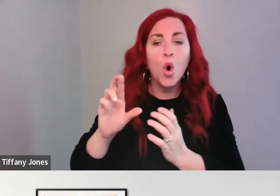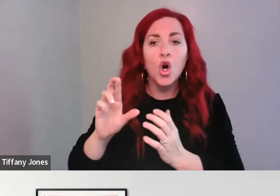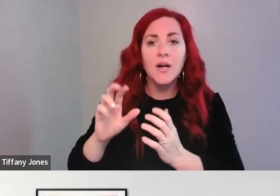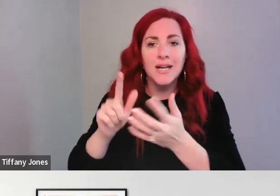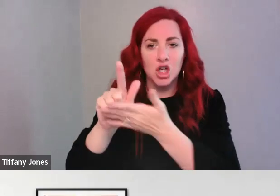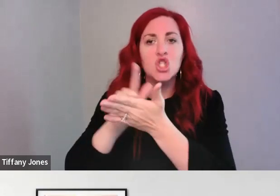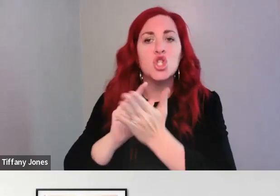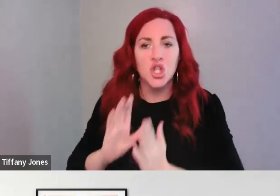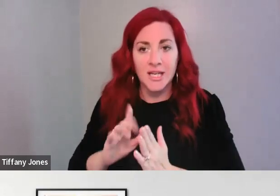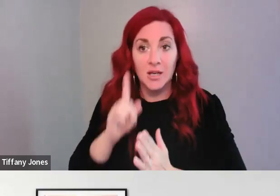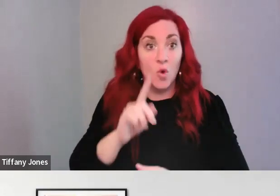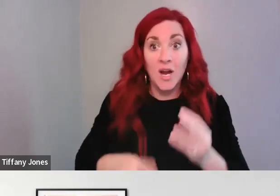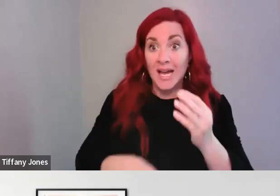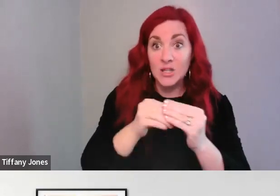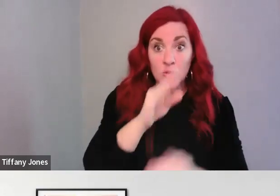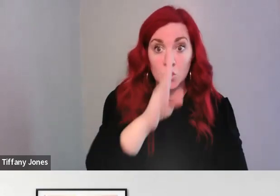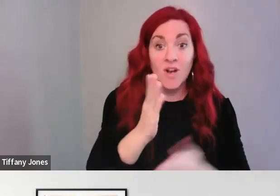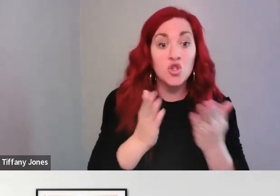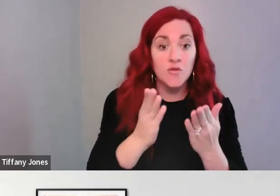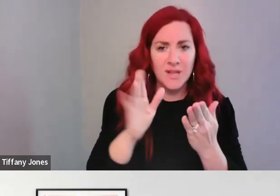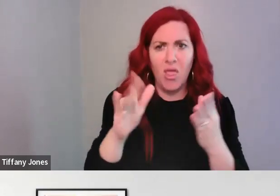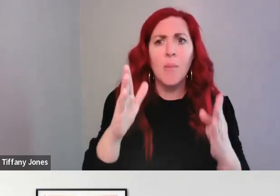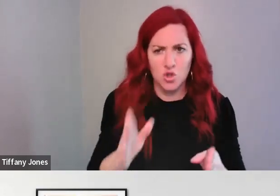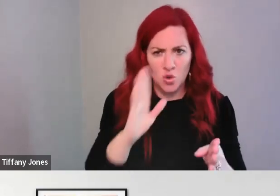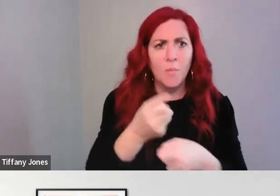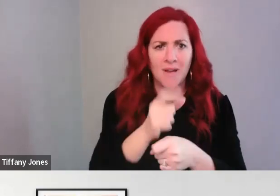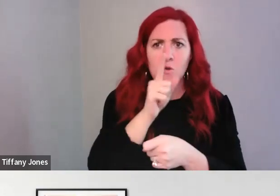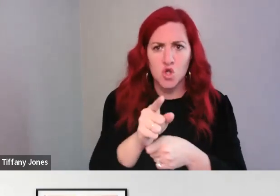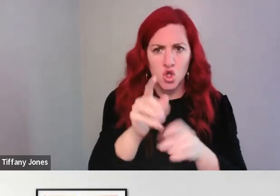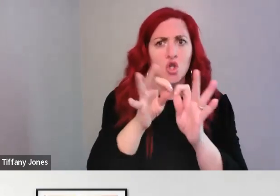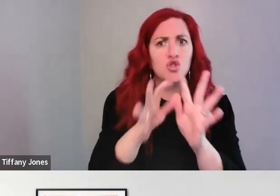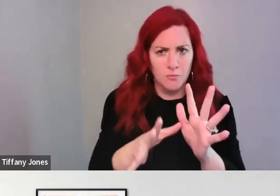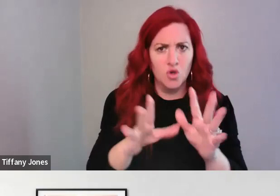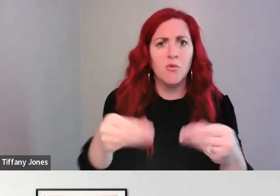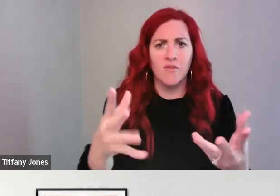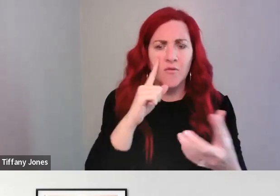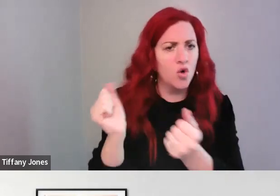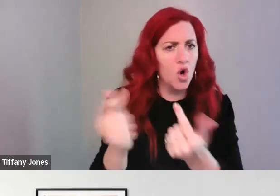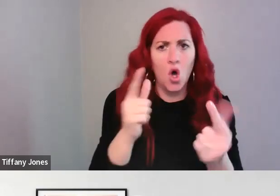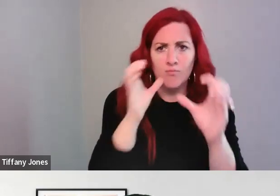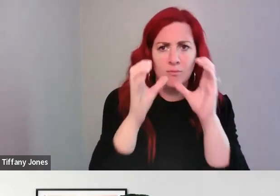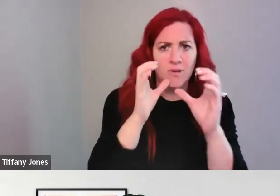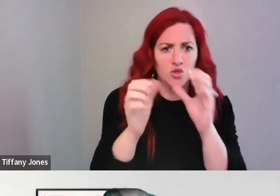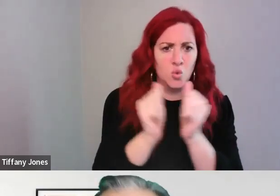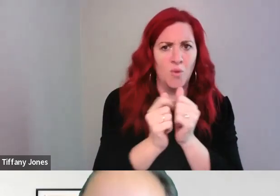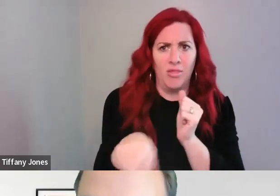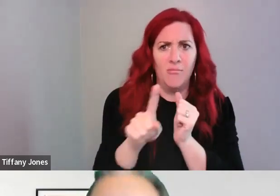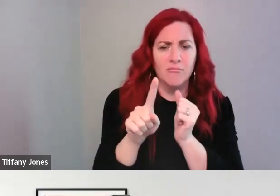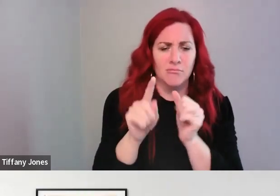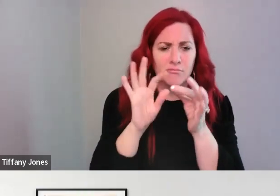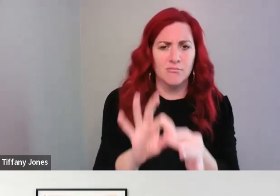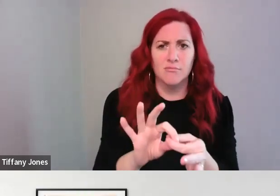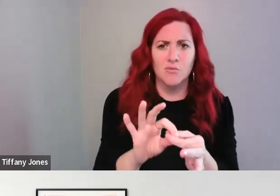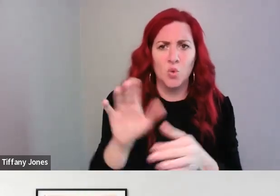direct services, that person will then ensure that there's interpretation for every conversation you have with them about